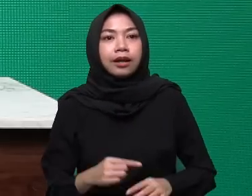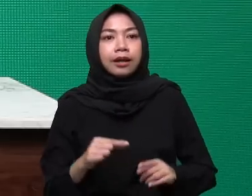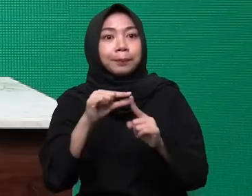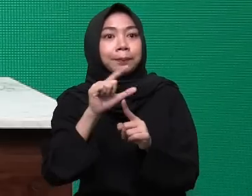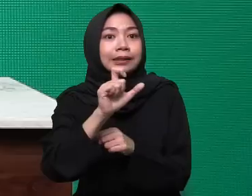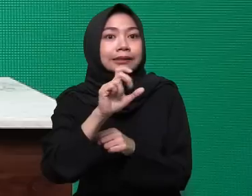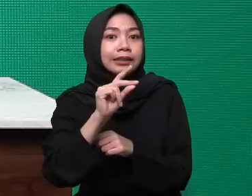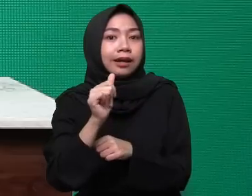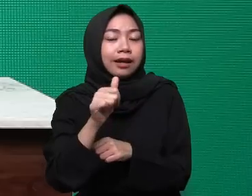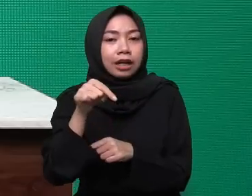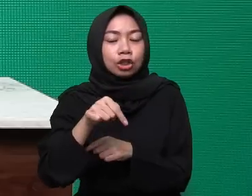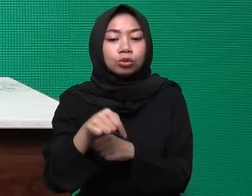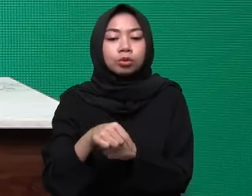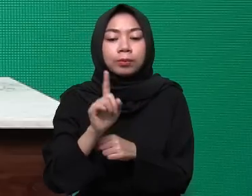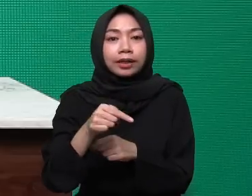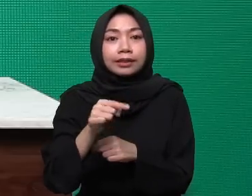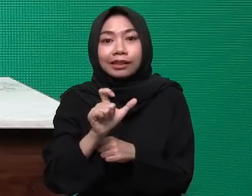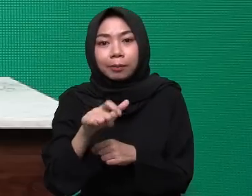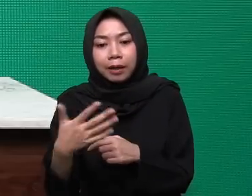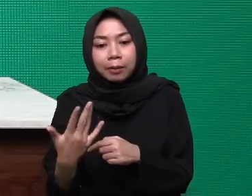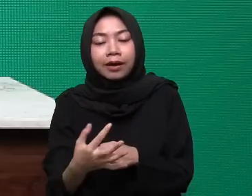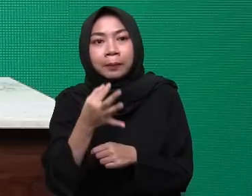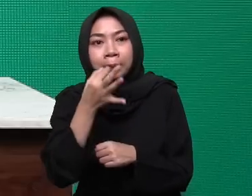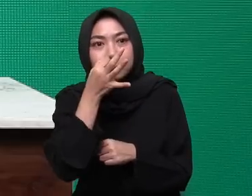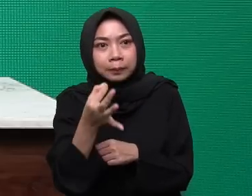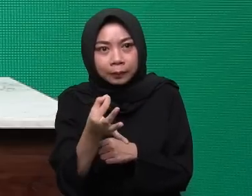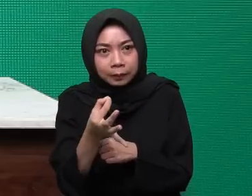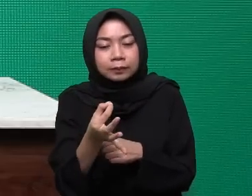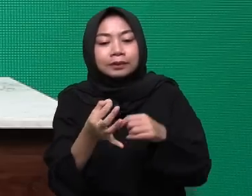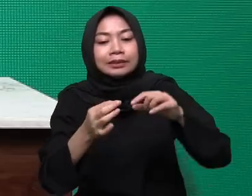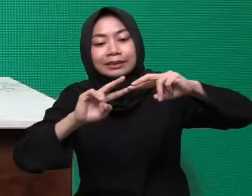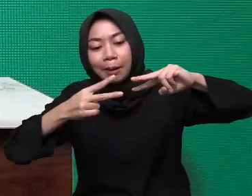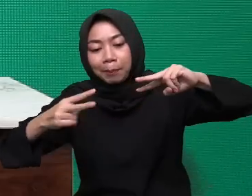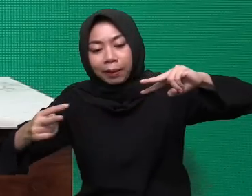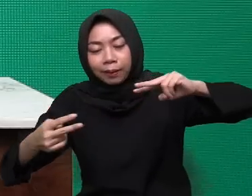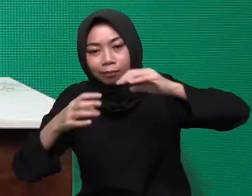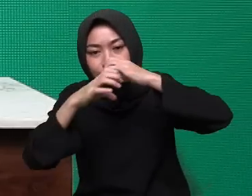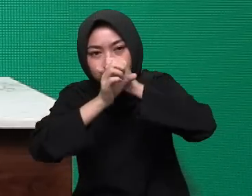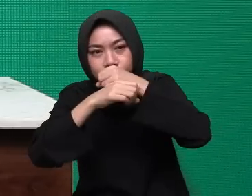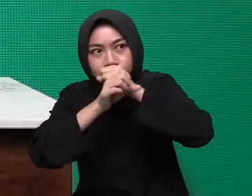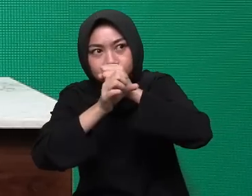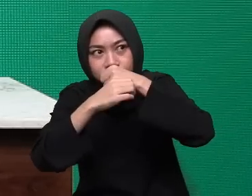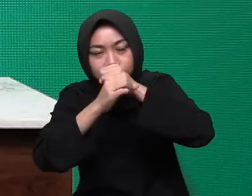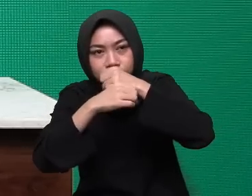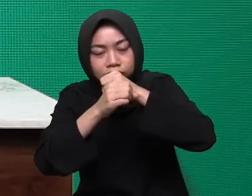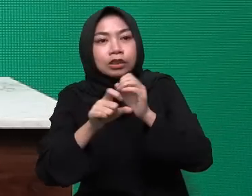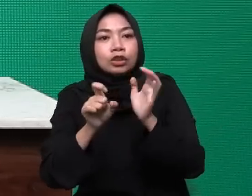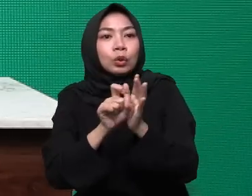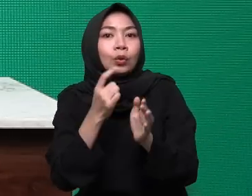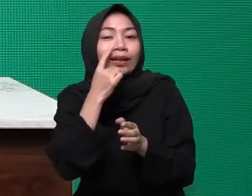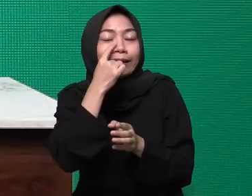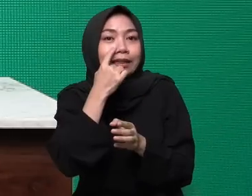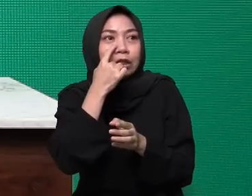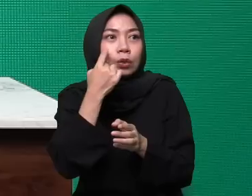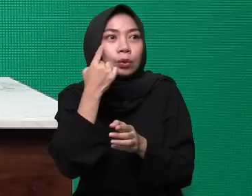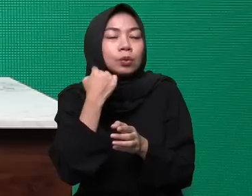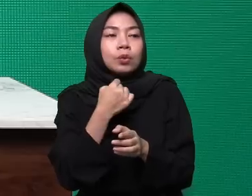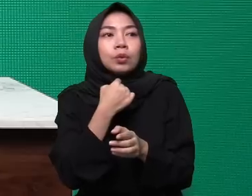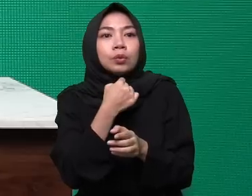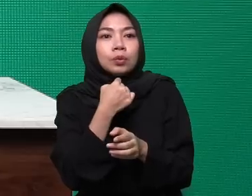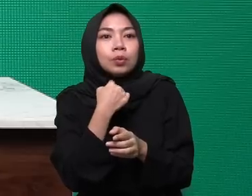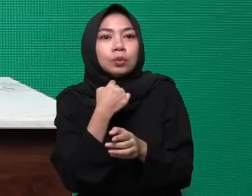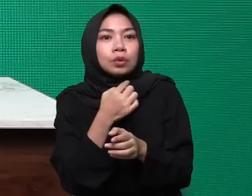that detects viral genetic materials derived from the certain samples, such as the nasopharyngeal or oropharyngeal